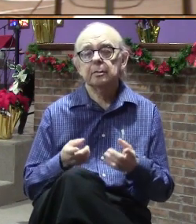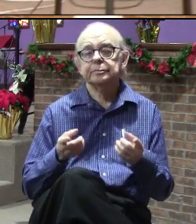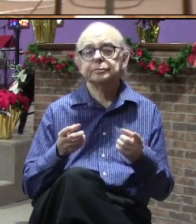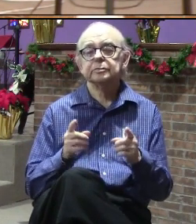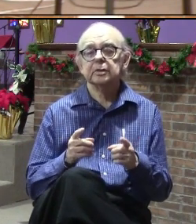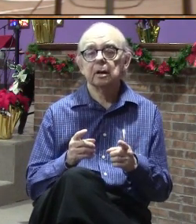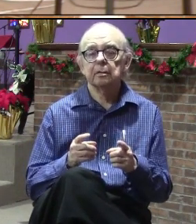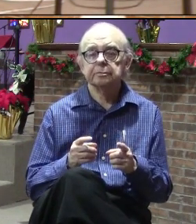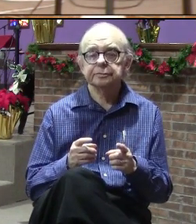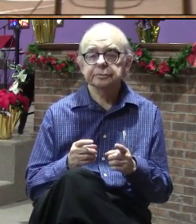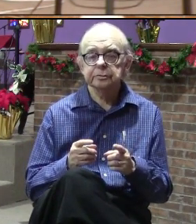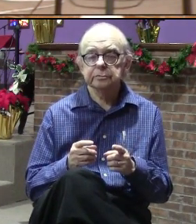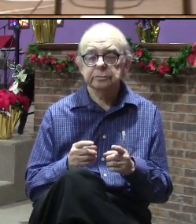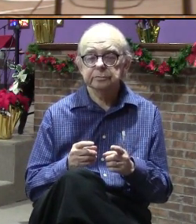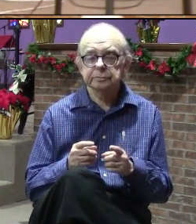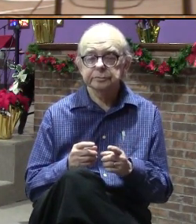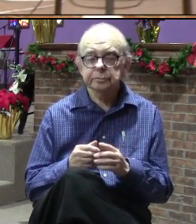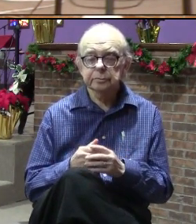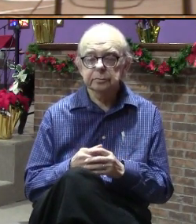is this.